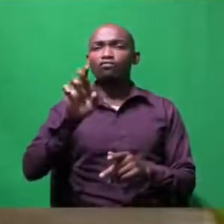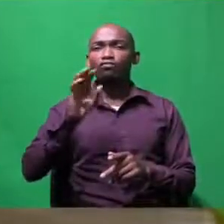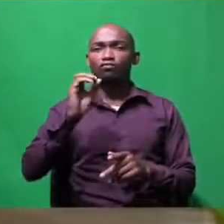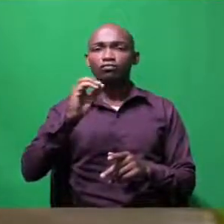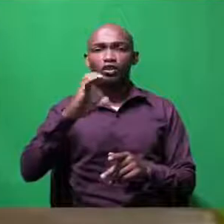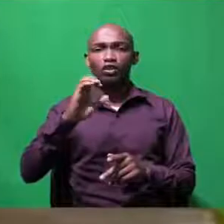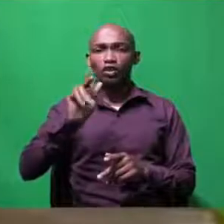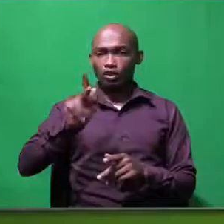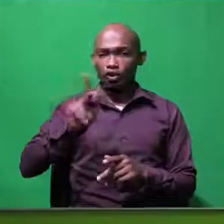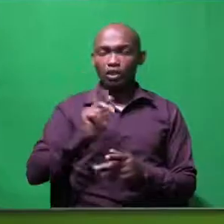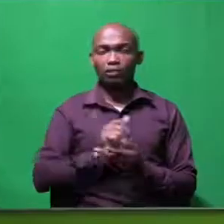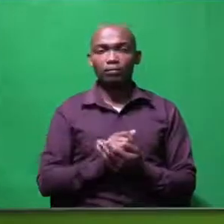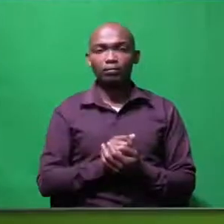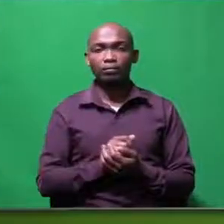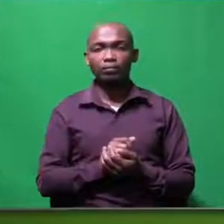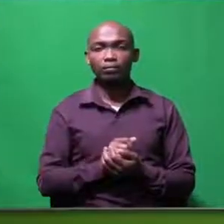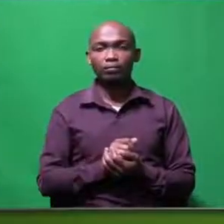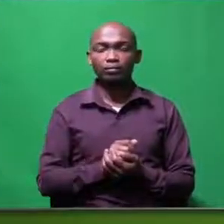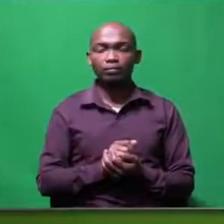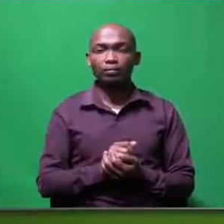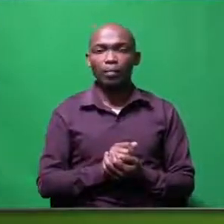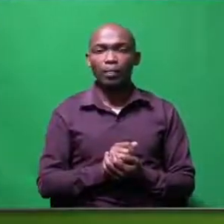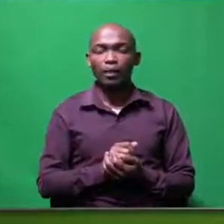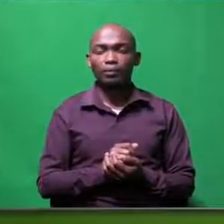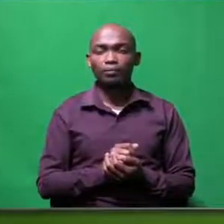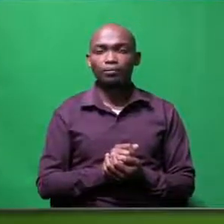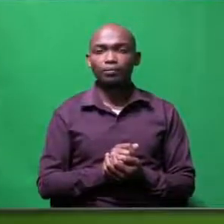Types of rocks.